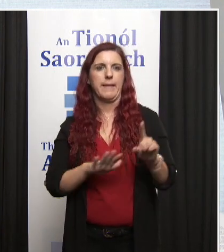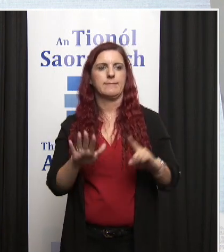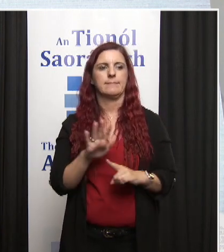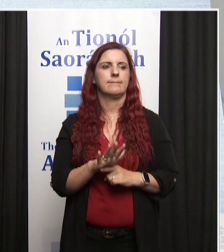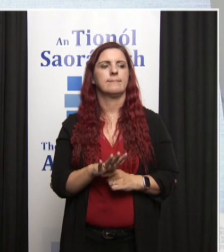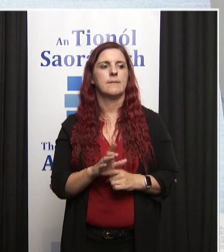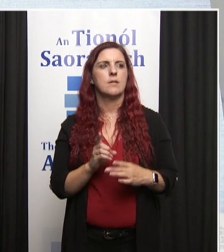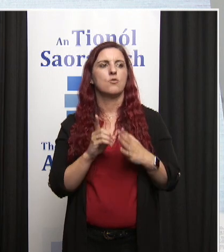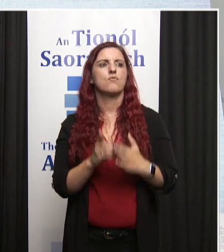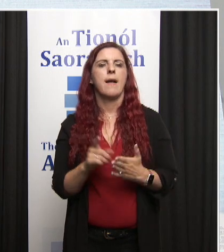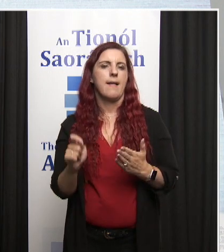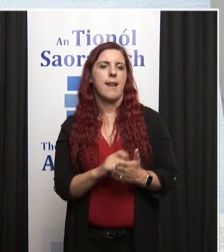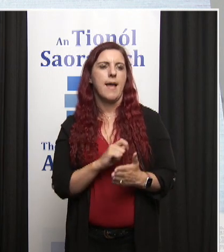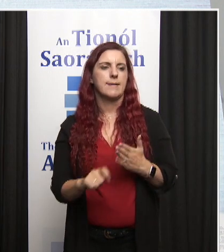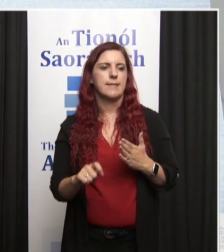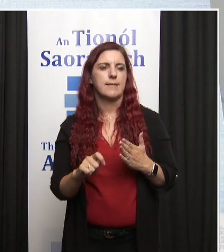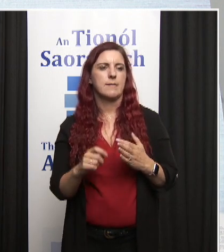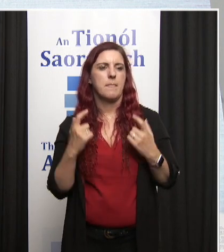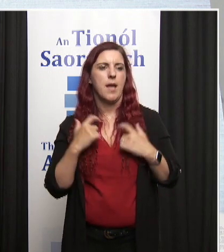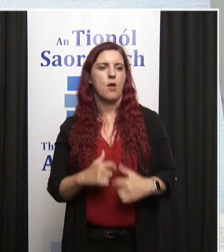the directly elected mayor's domain.